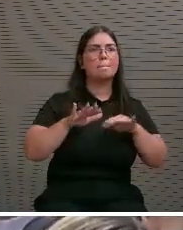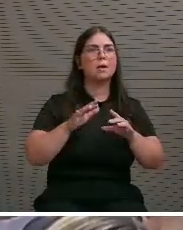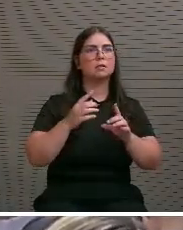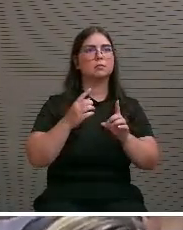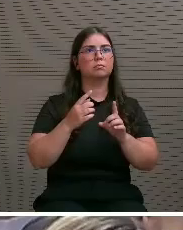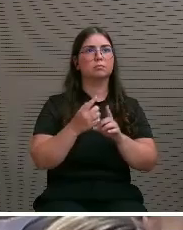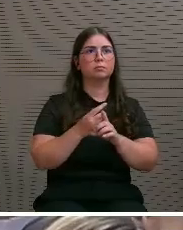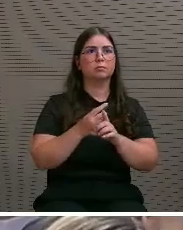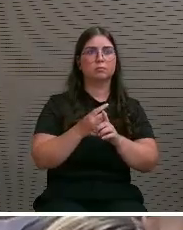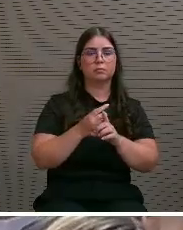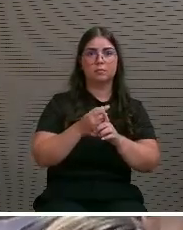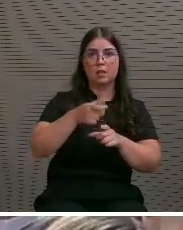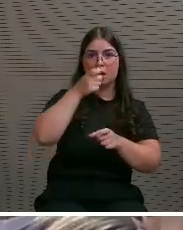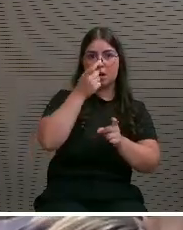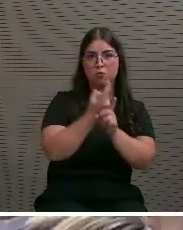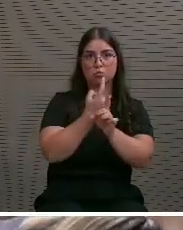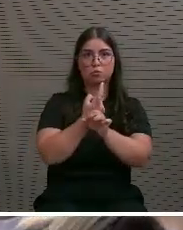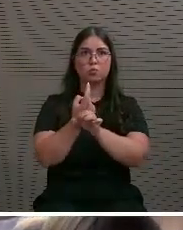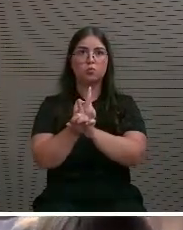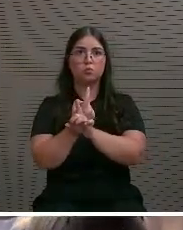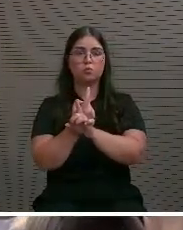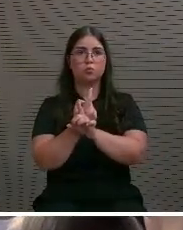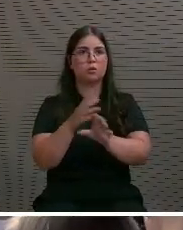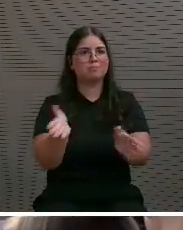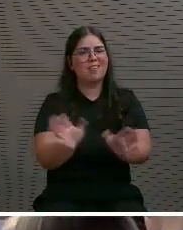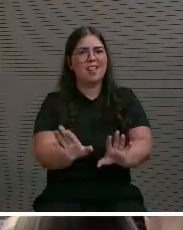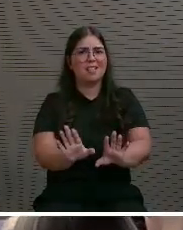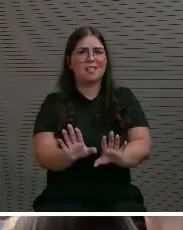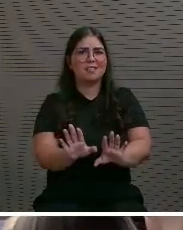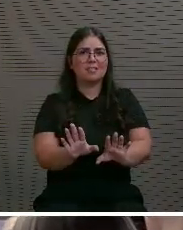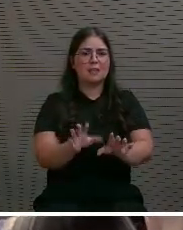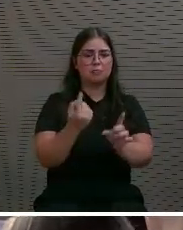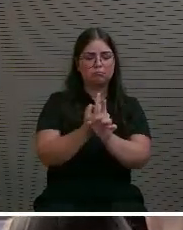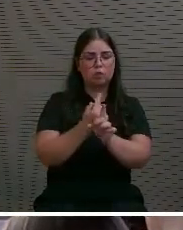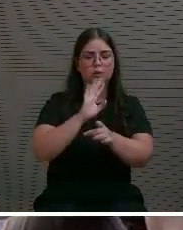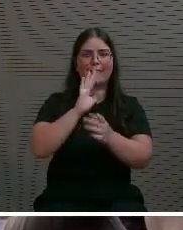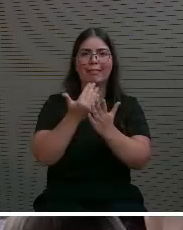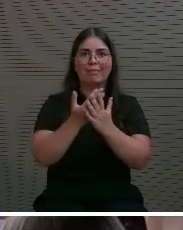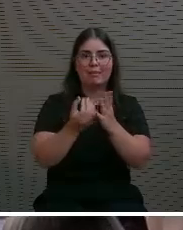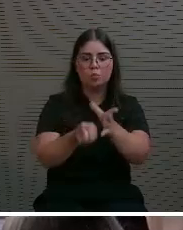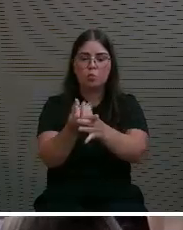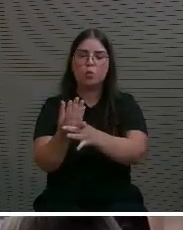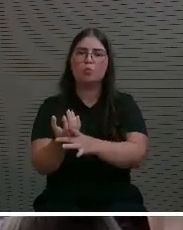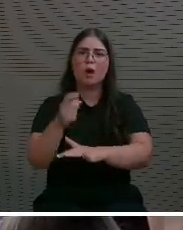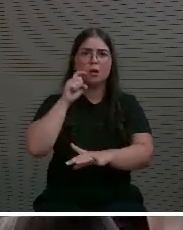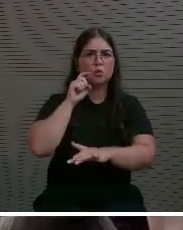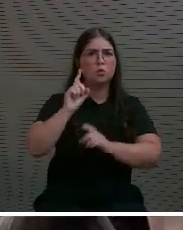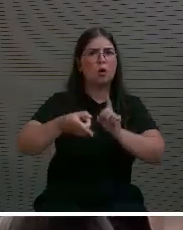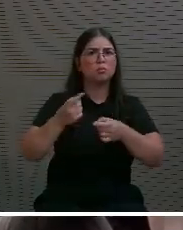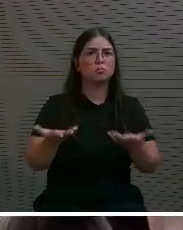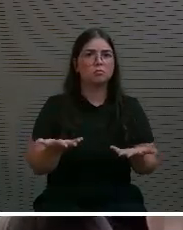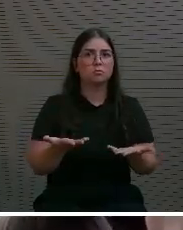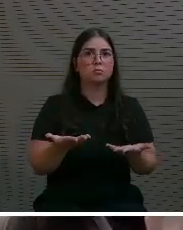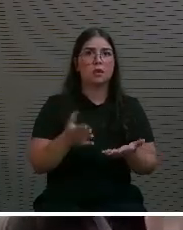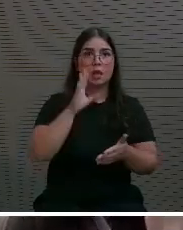it's the product. You want to know, is the product safe? If a lady goes into a store to buy a nice dress, most